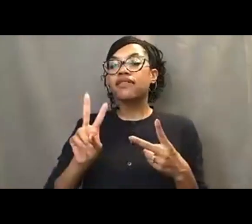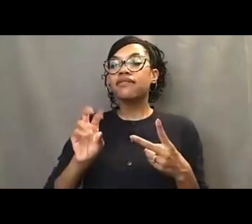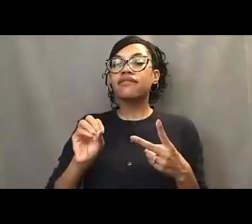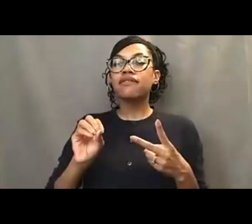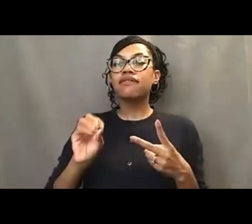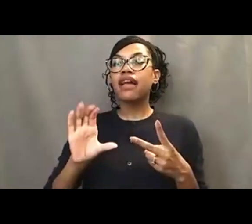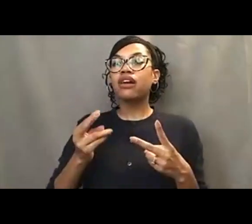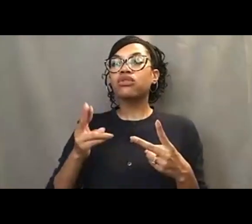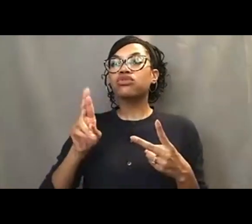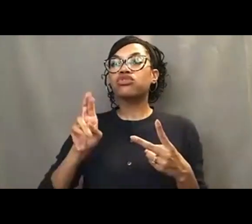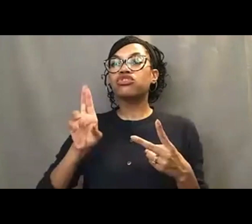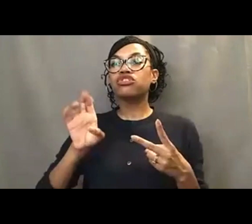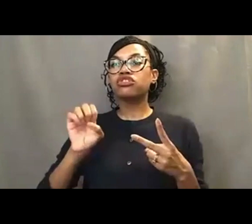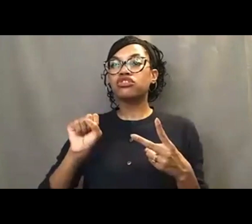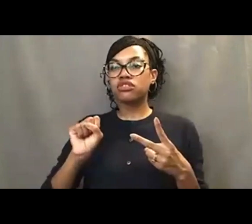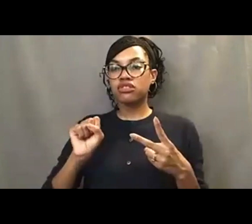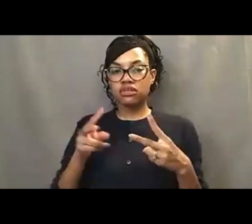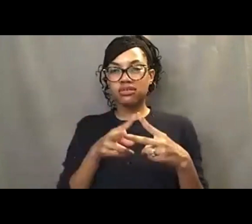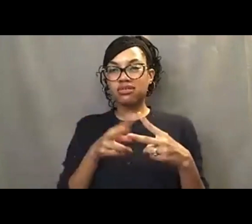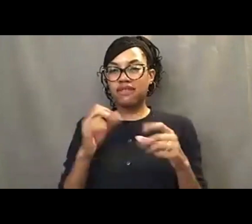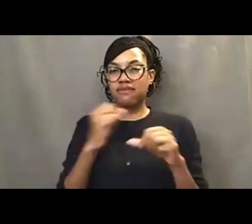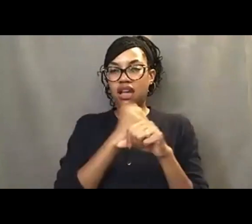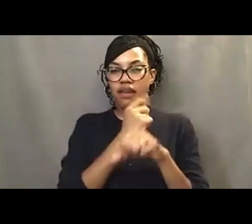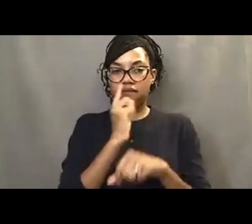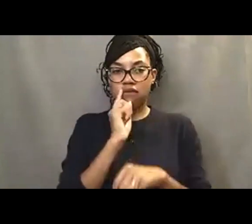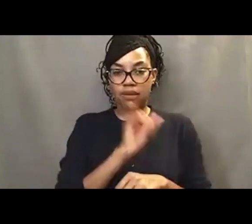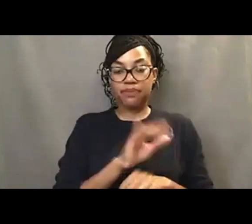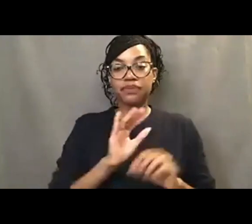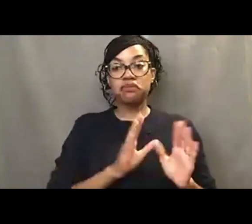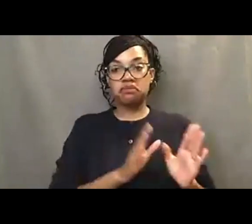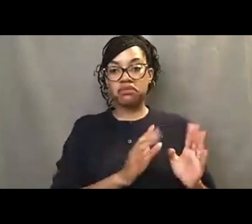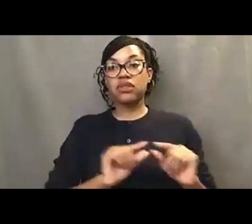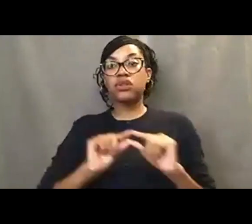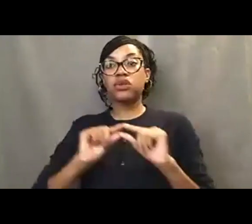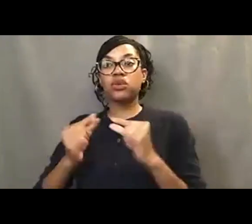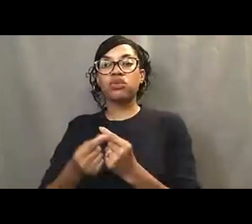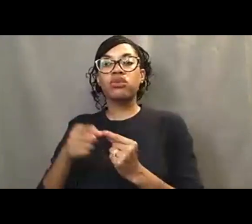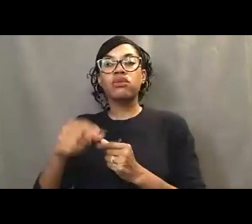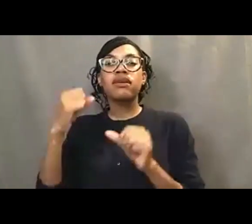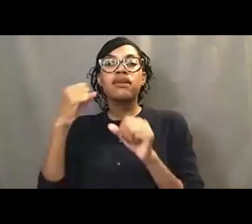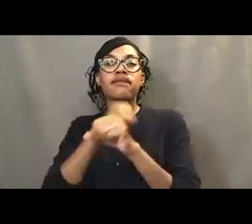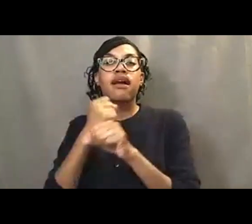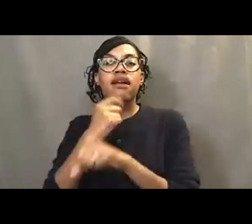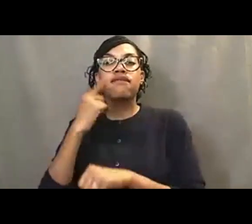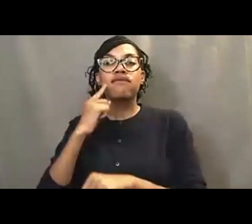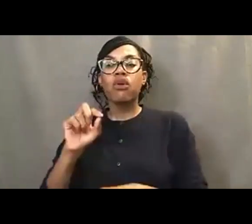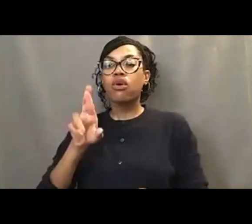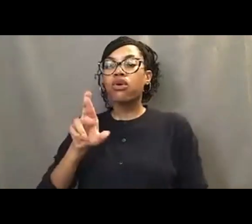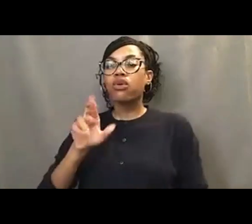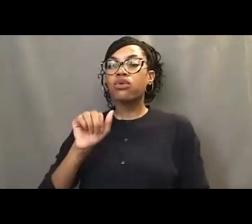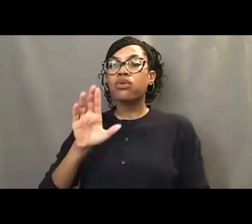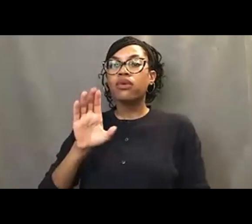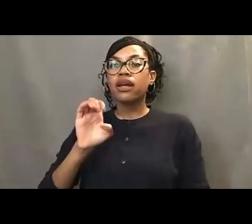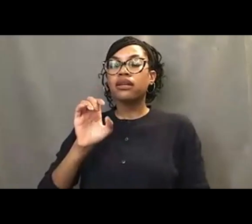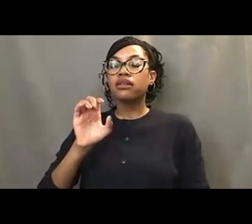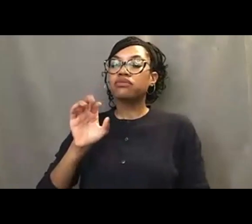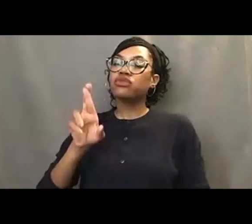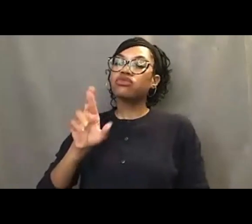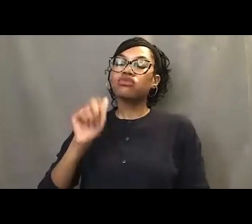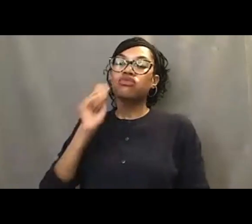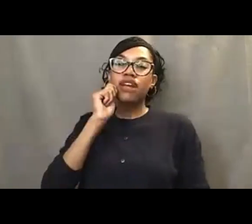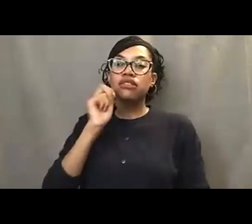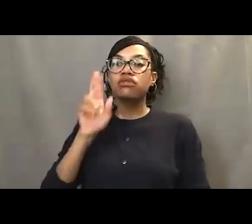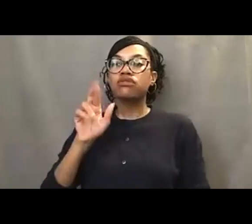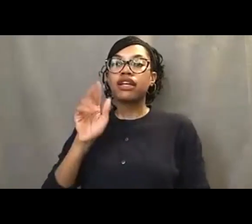social justice and equity. And then there are the people who are fighting who